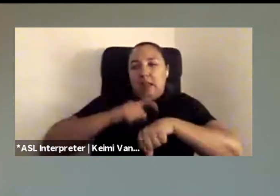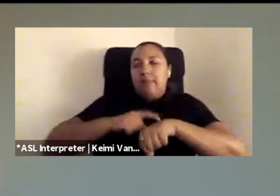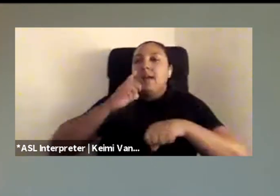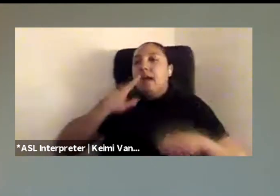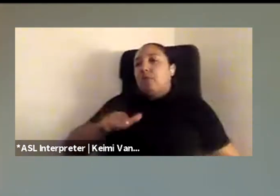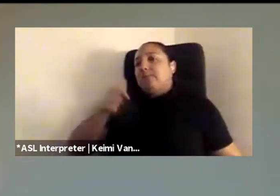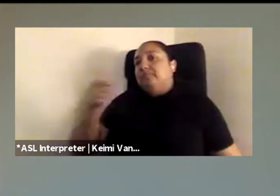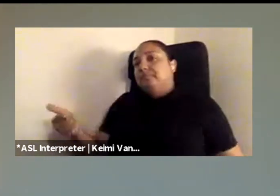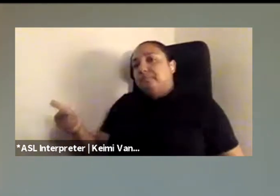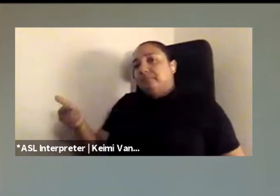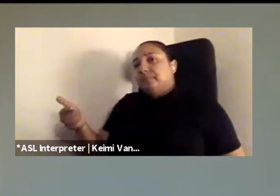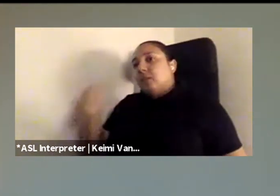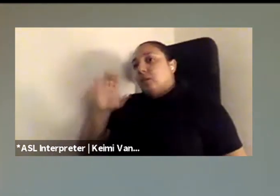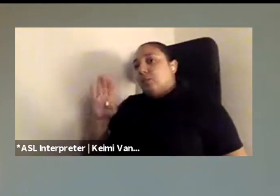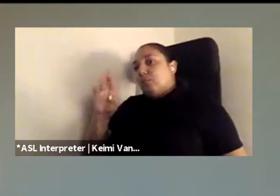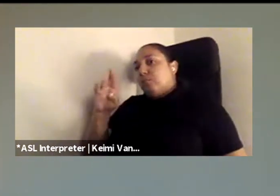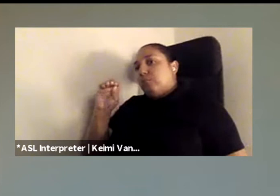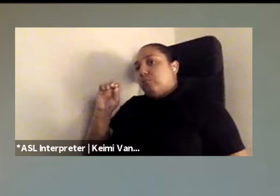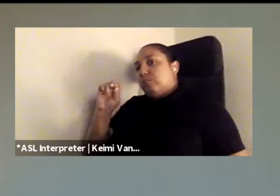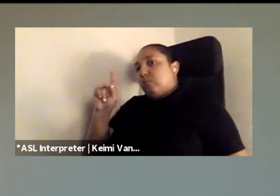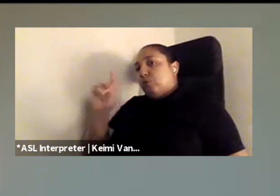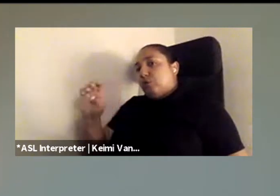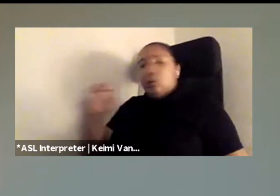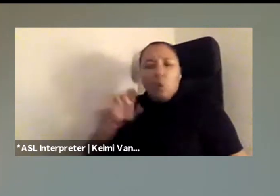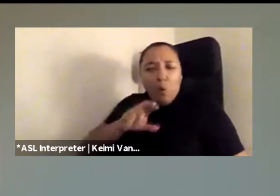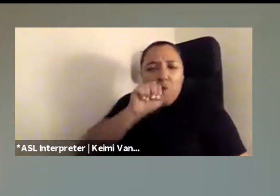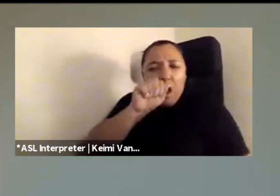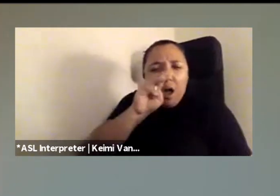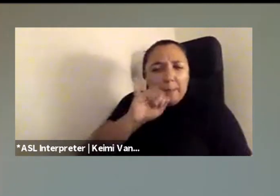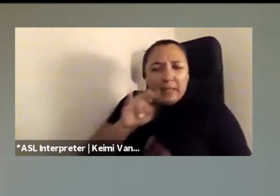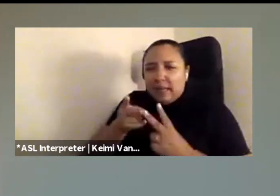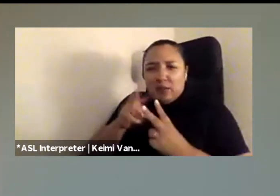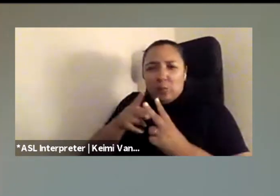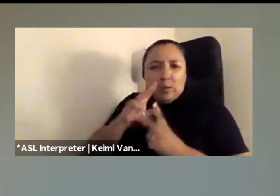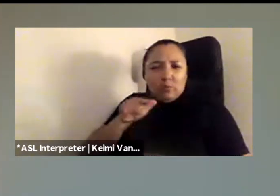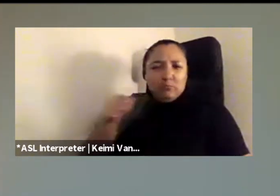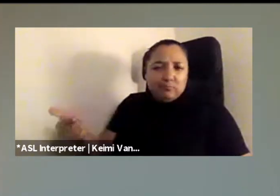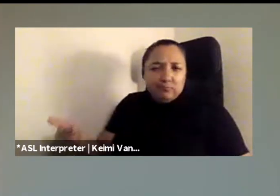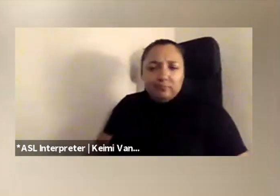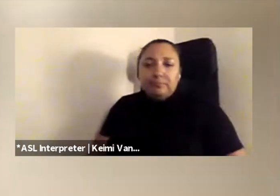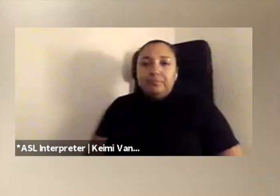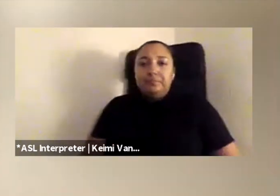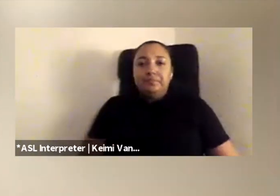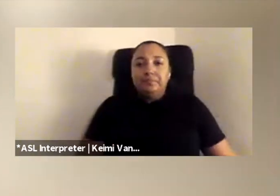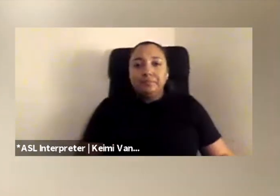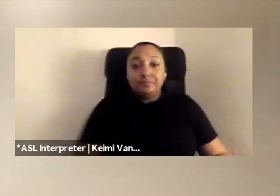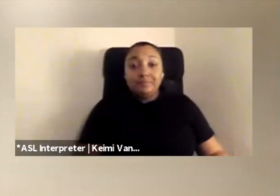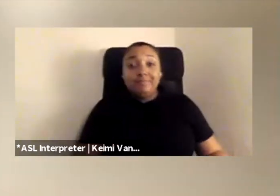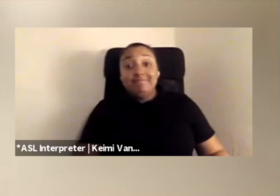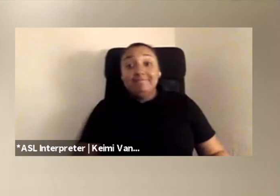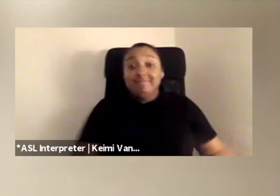to Brooke or Ami. I think either Brooke or Ami are going to go next. Yes, thank you so